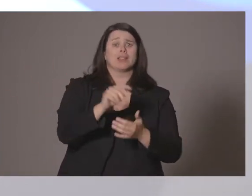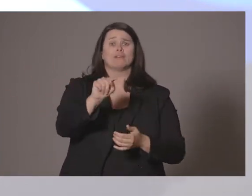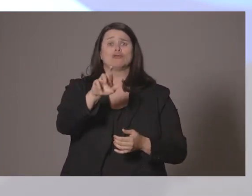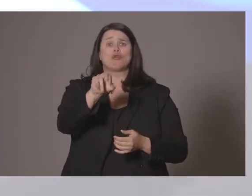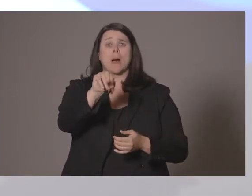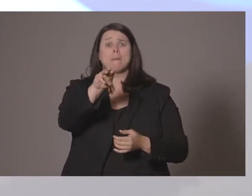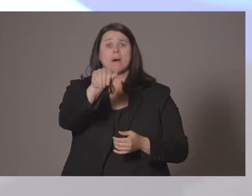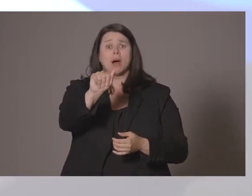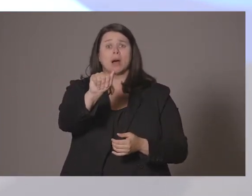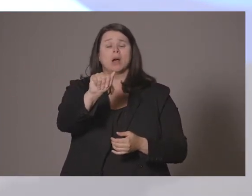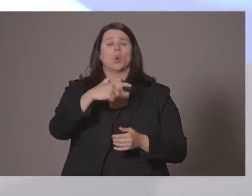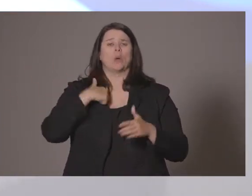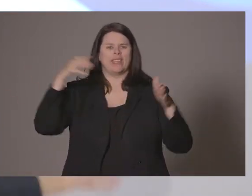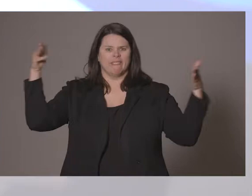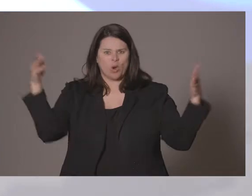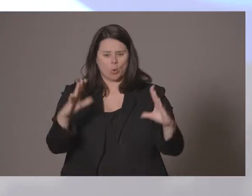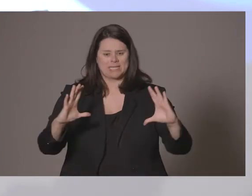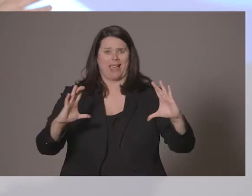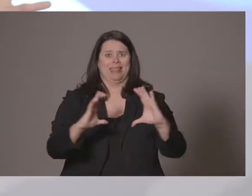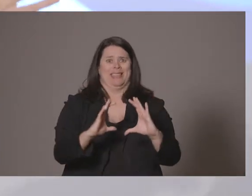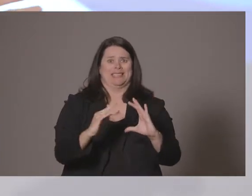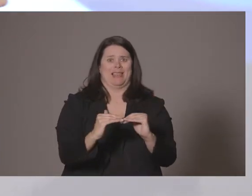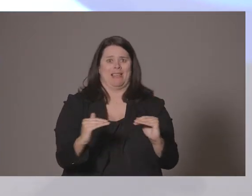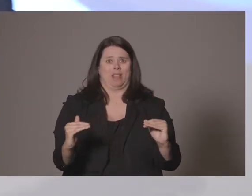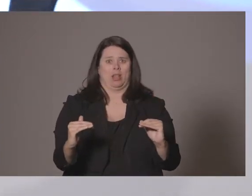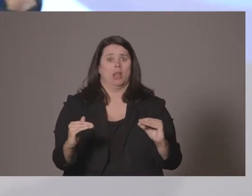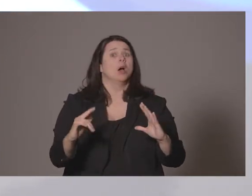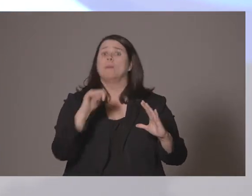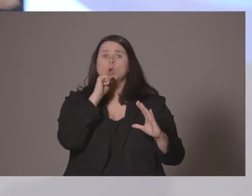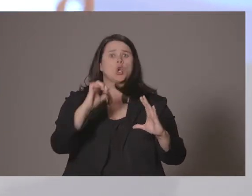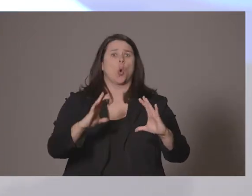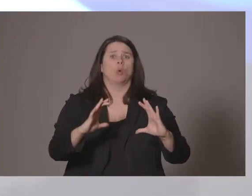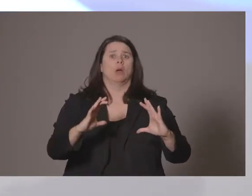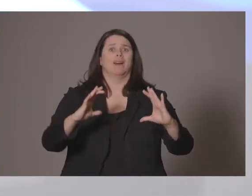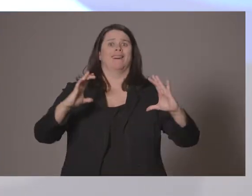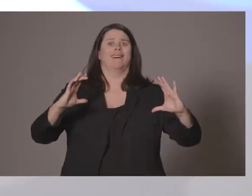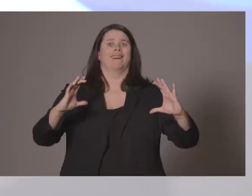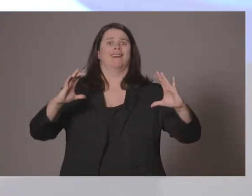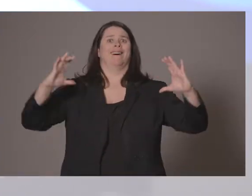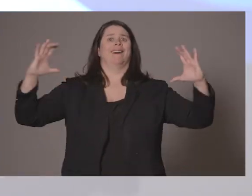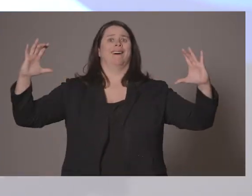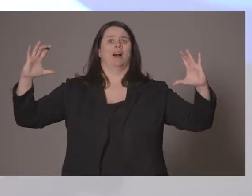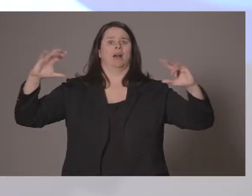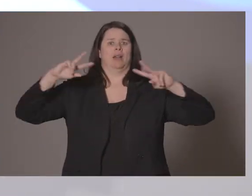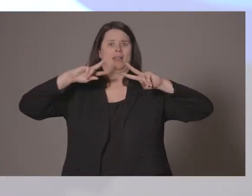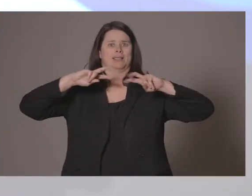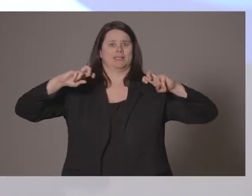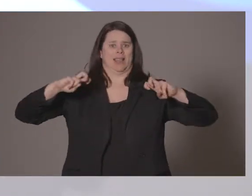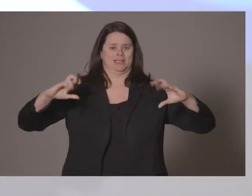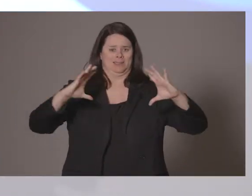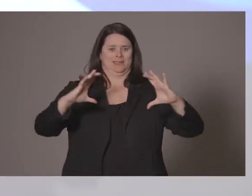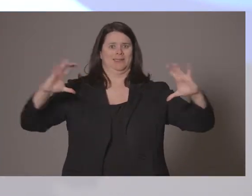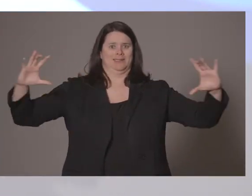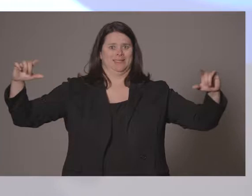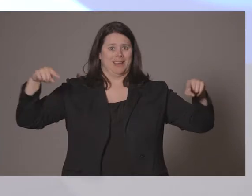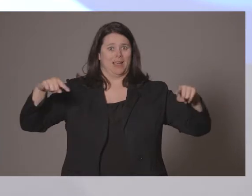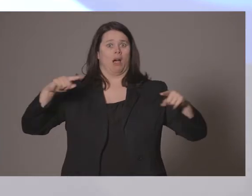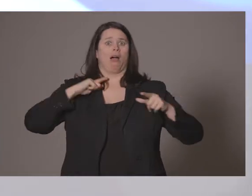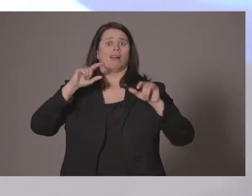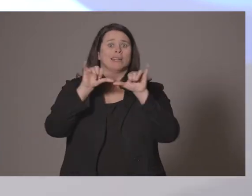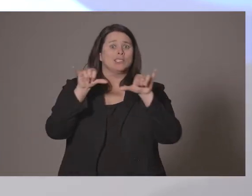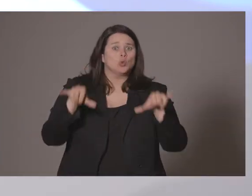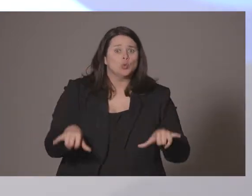often interpersonal ones, more than evaluating the institutional or ideological impacts of how we interact with each